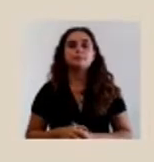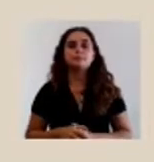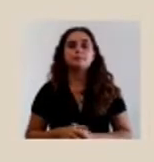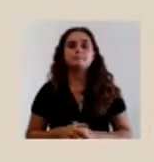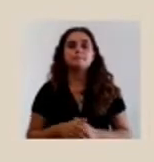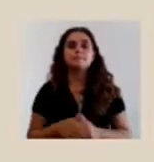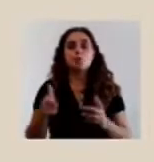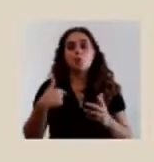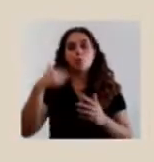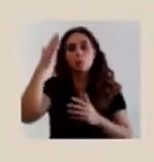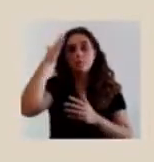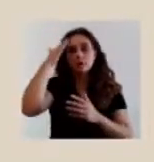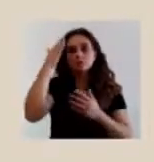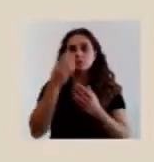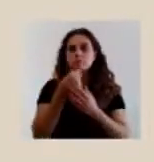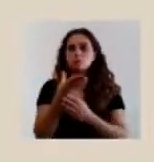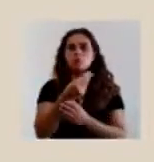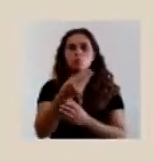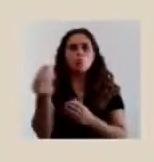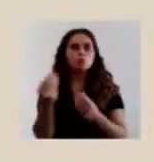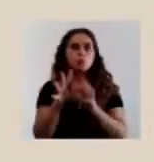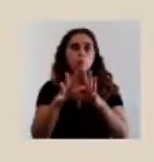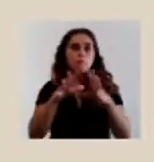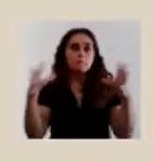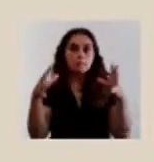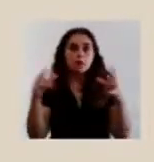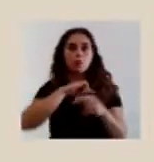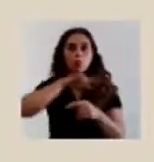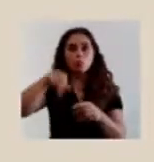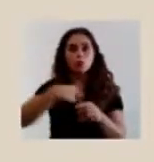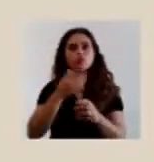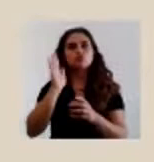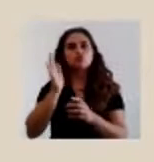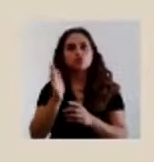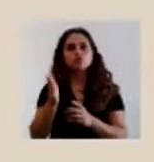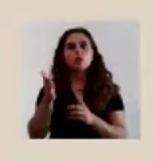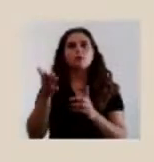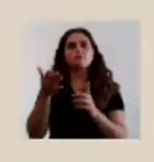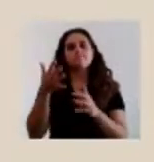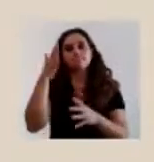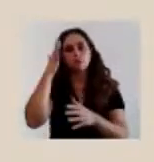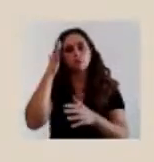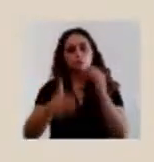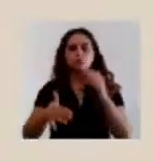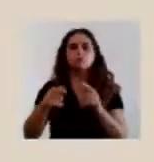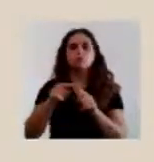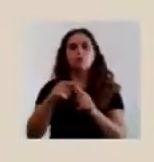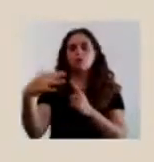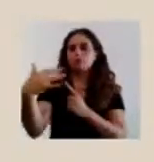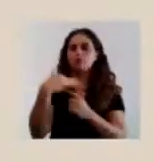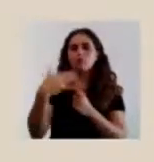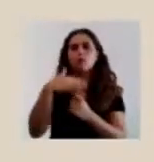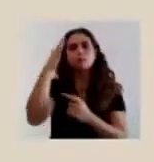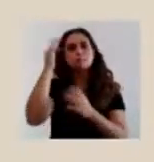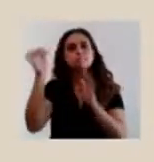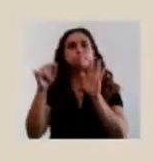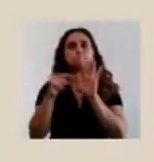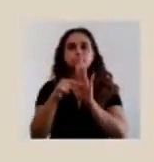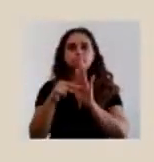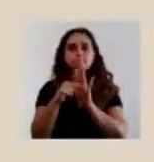I suspect many, if not all of us, have been subject to what we perceive as biased behavior, termed